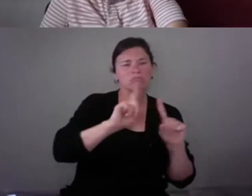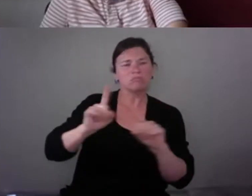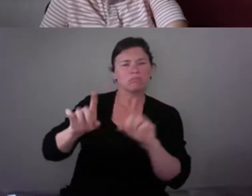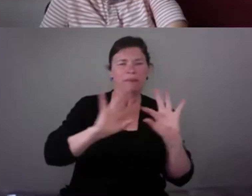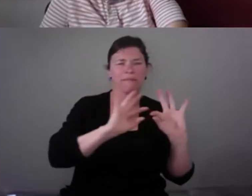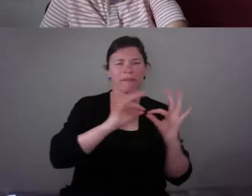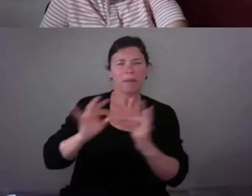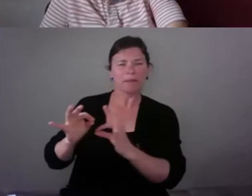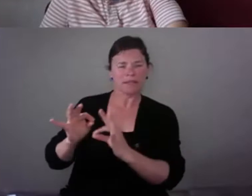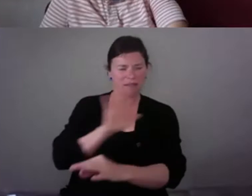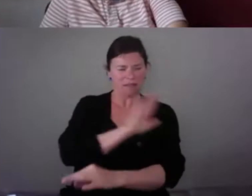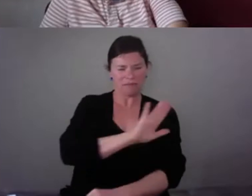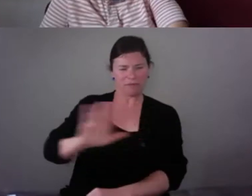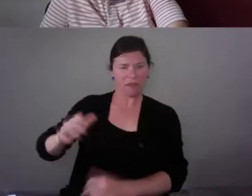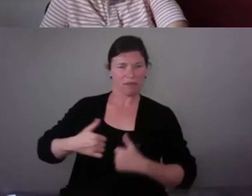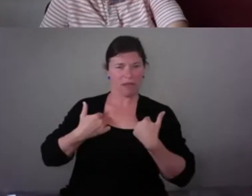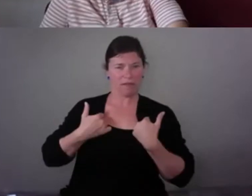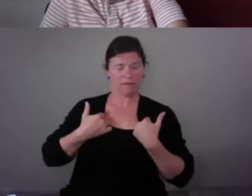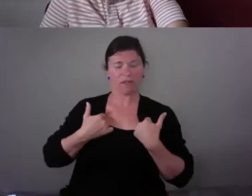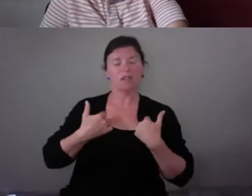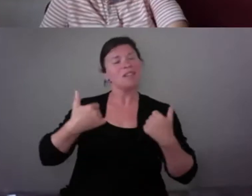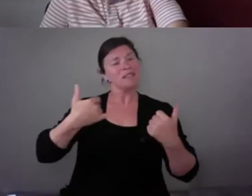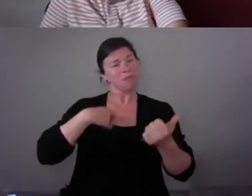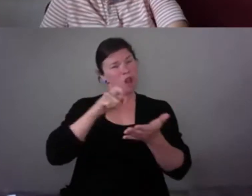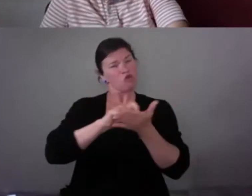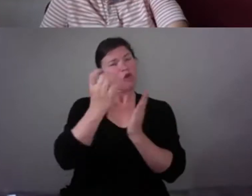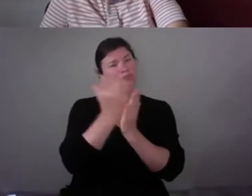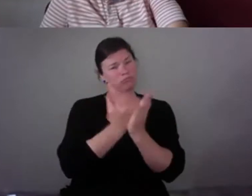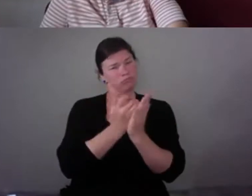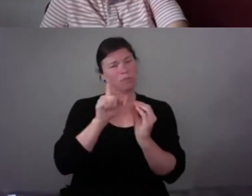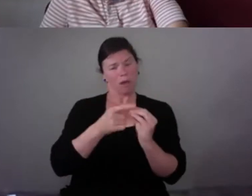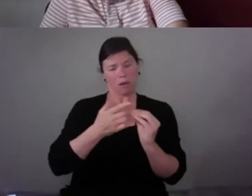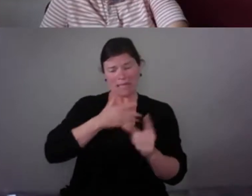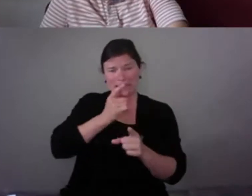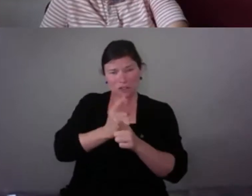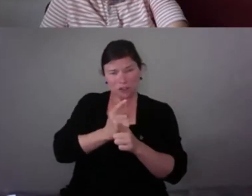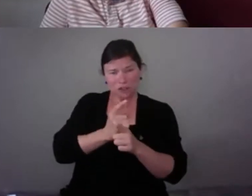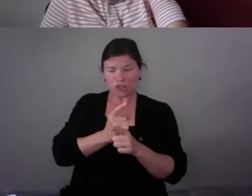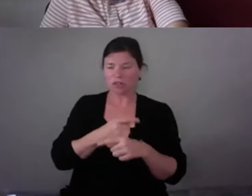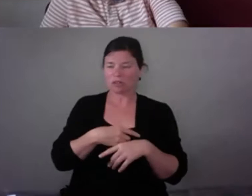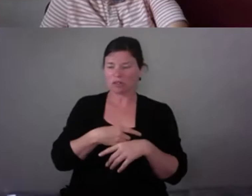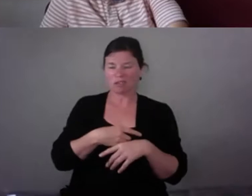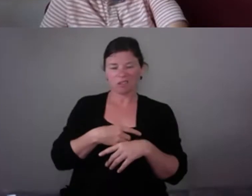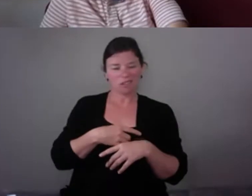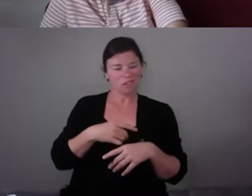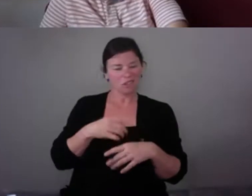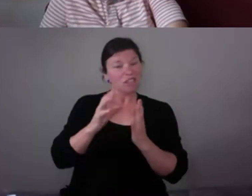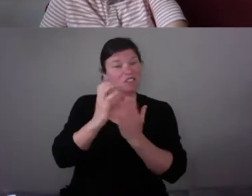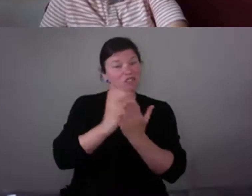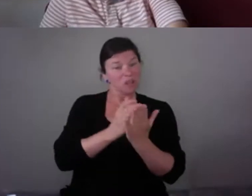about Syracuse and my sister, and it's about our family's journey throughout